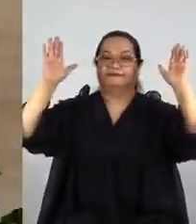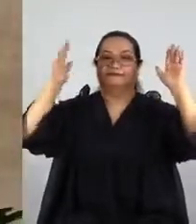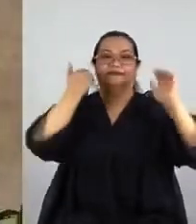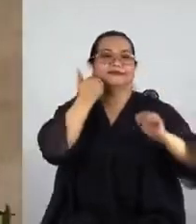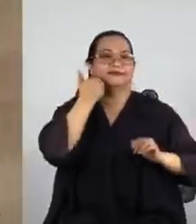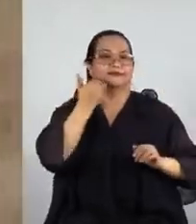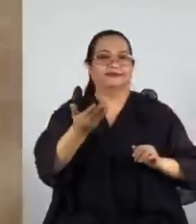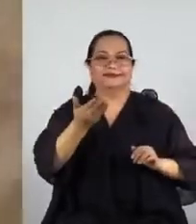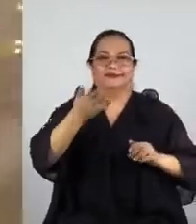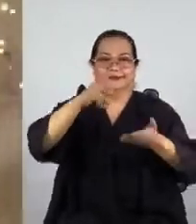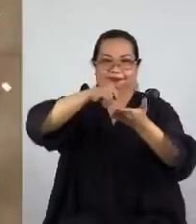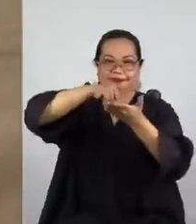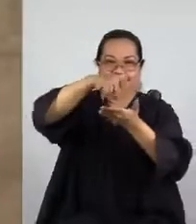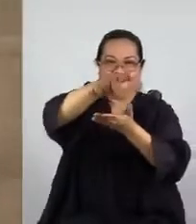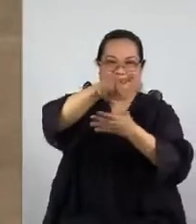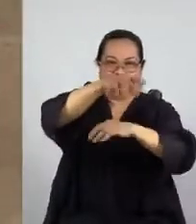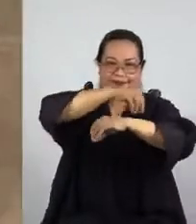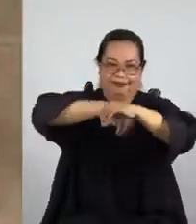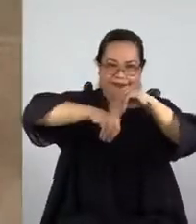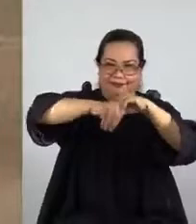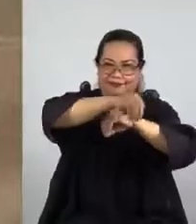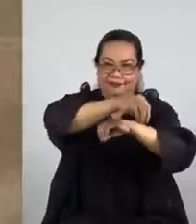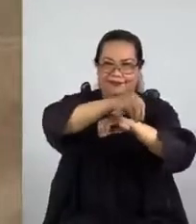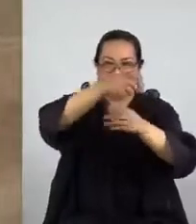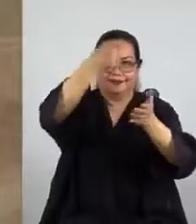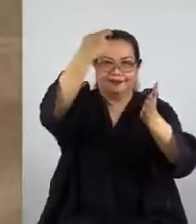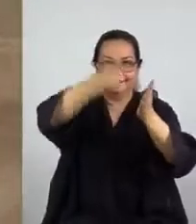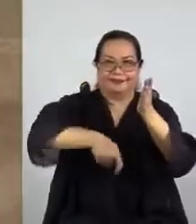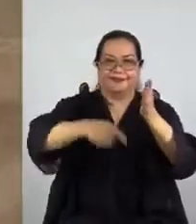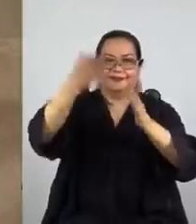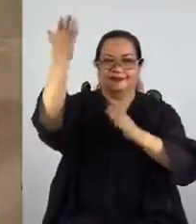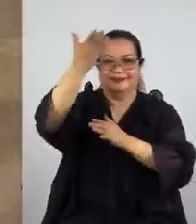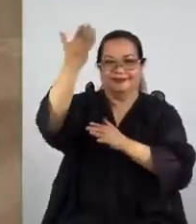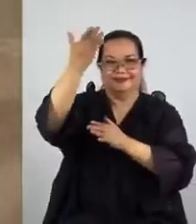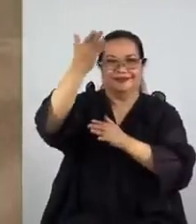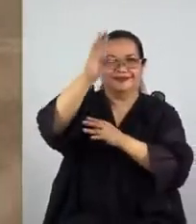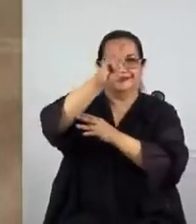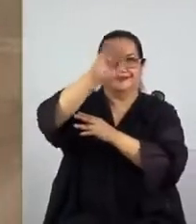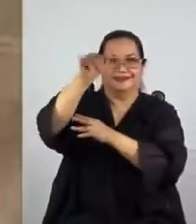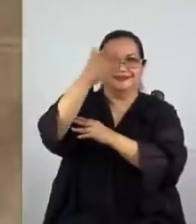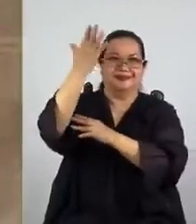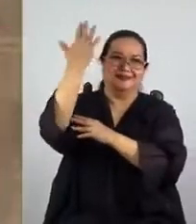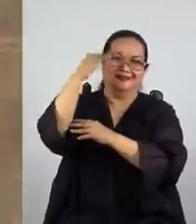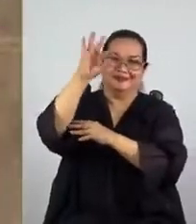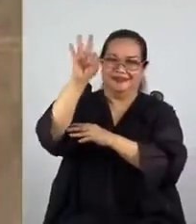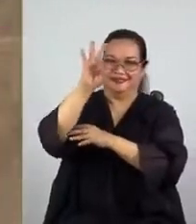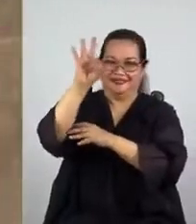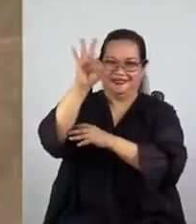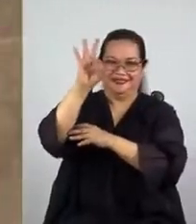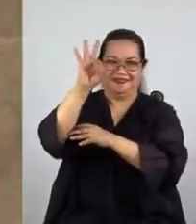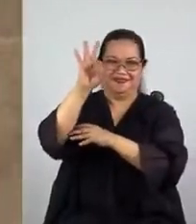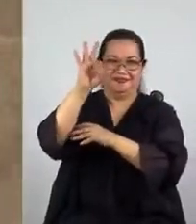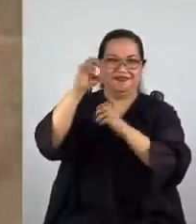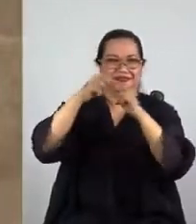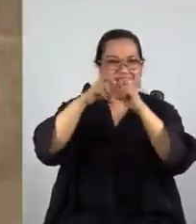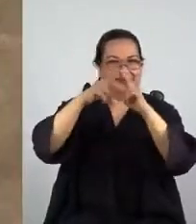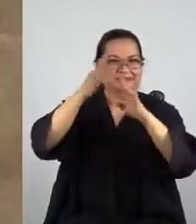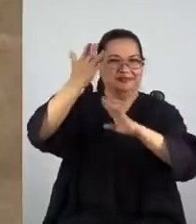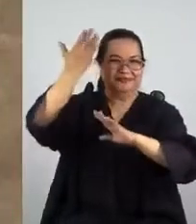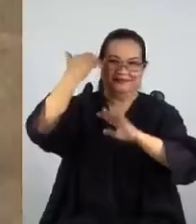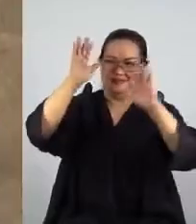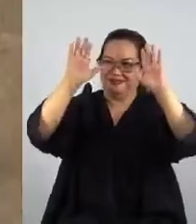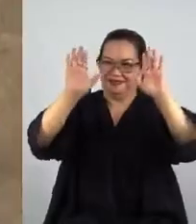You have heard Pastor BJ preach so passionately last Friday and even the Sunday